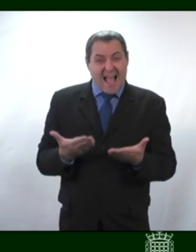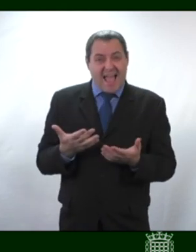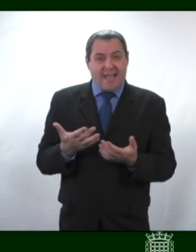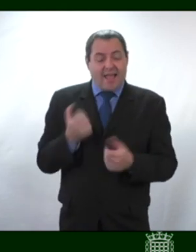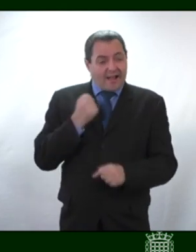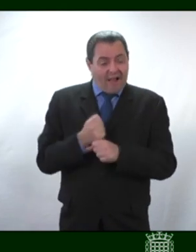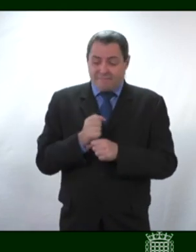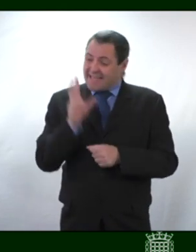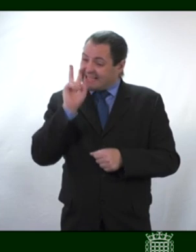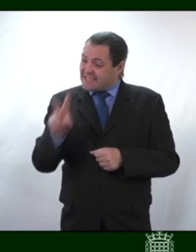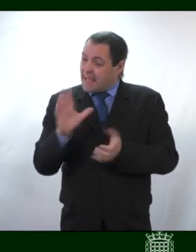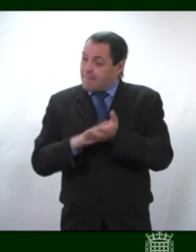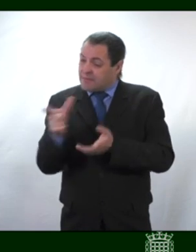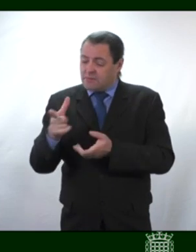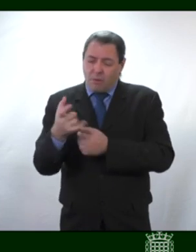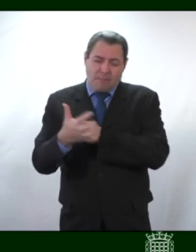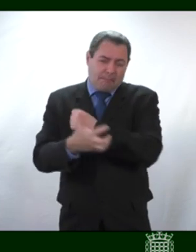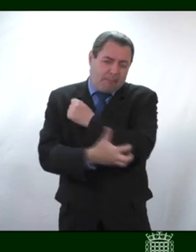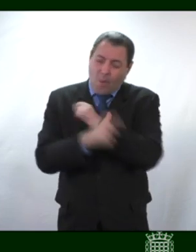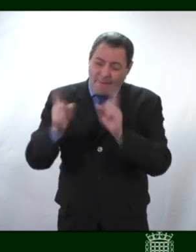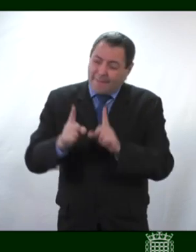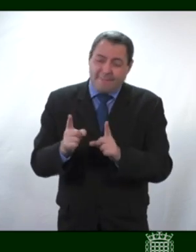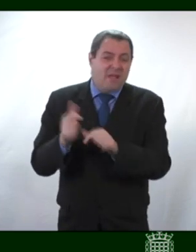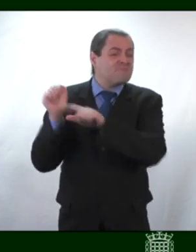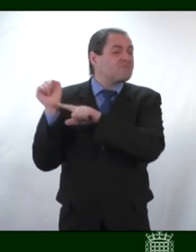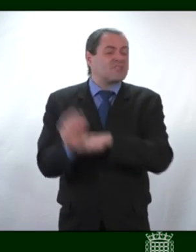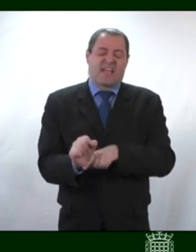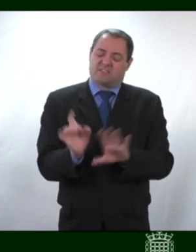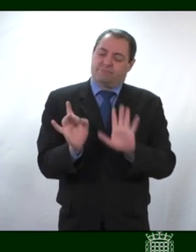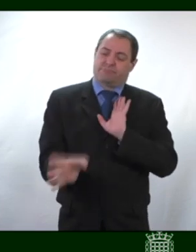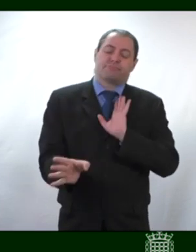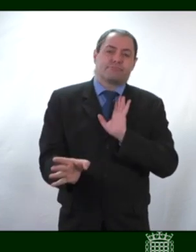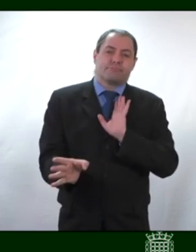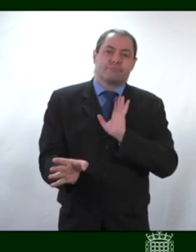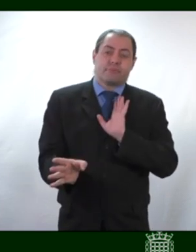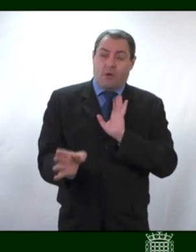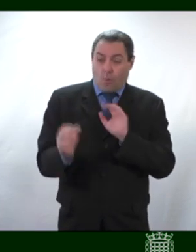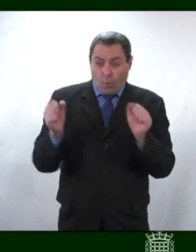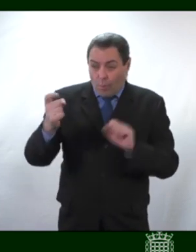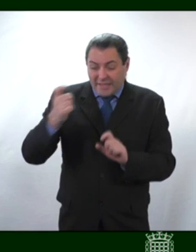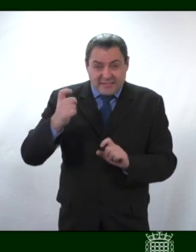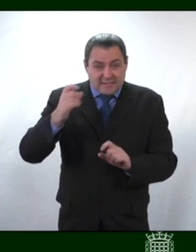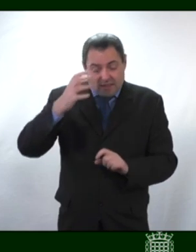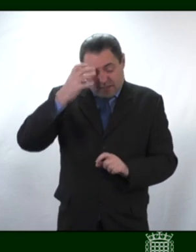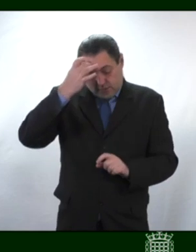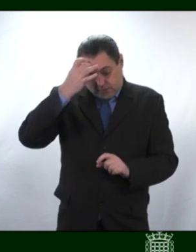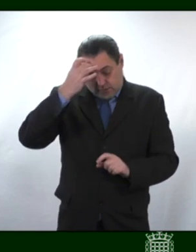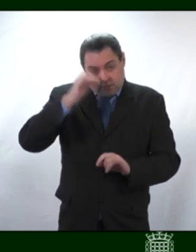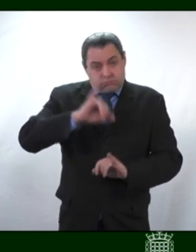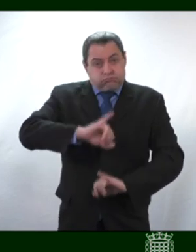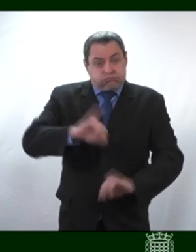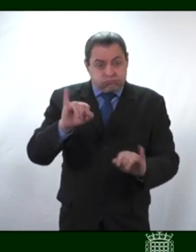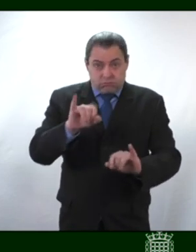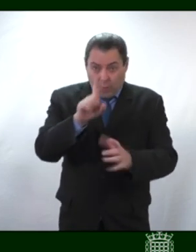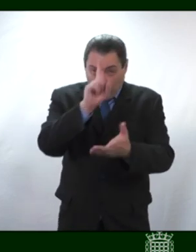in Greater Manchester through the punishing reality of the winter to come. Does the Secretary of State really